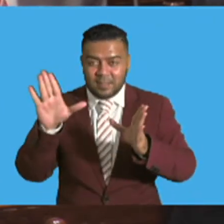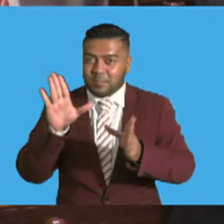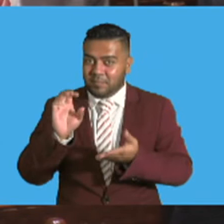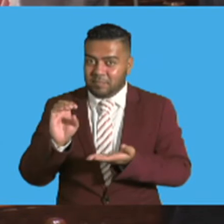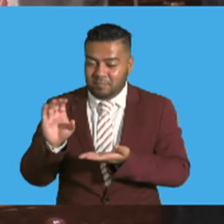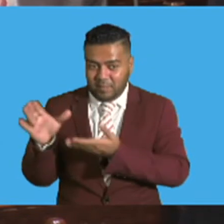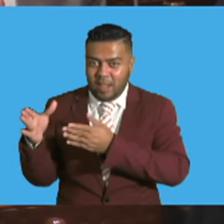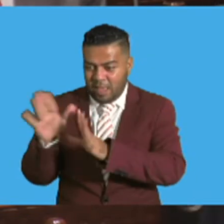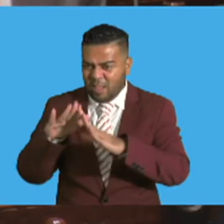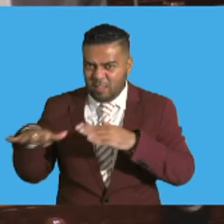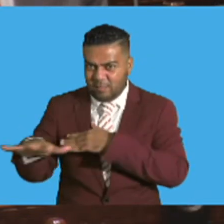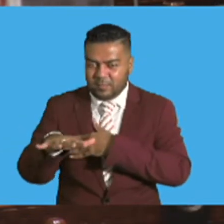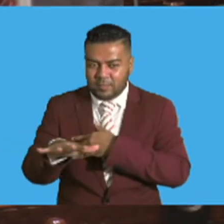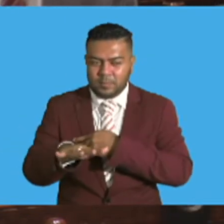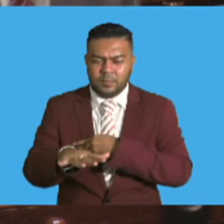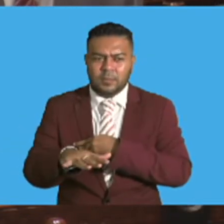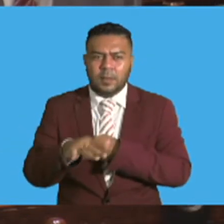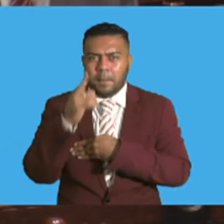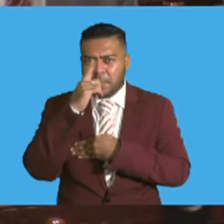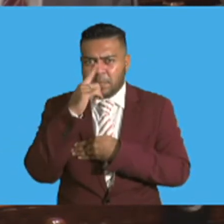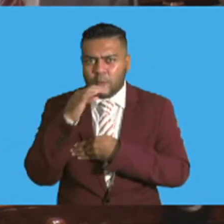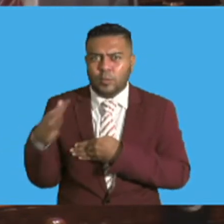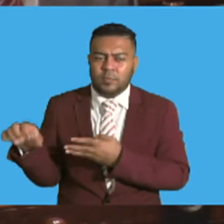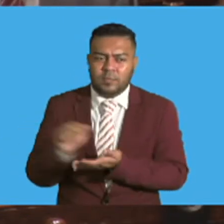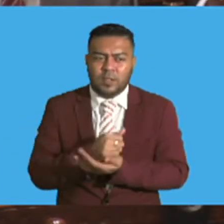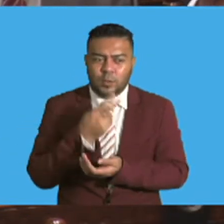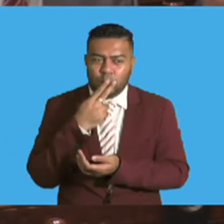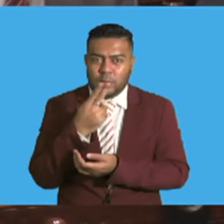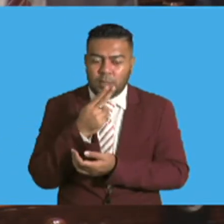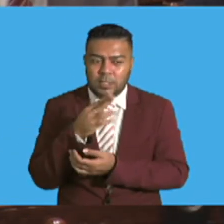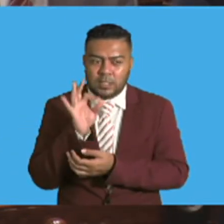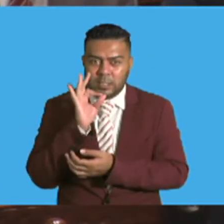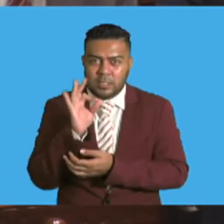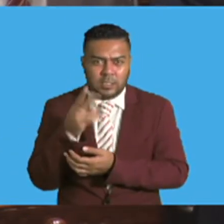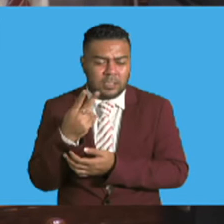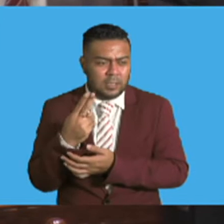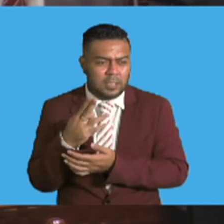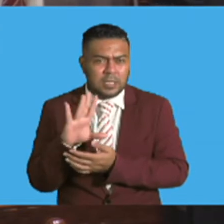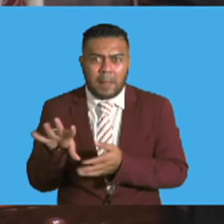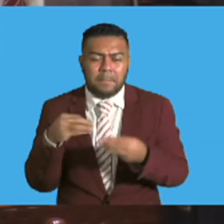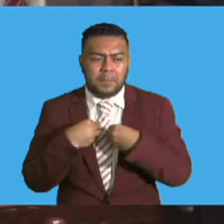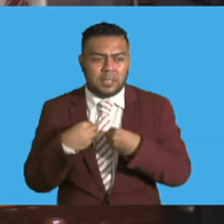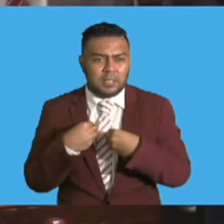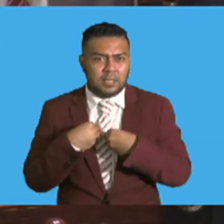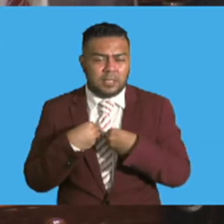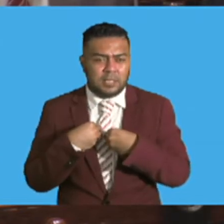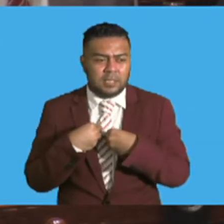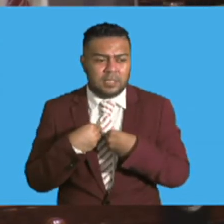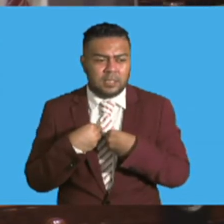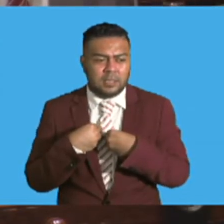for example, who smuggle cigarettes. We see there's a question there. Some businesses actually smuggle cigarettes